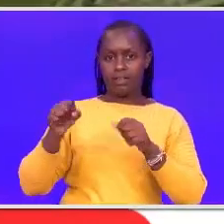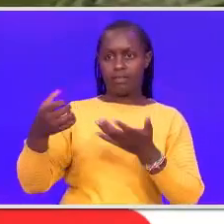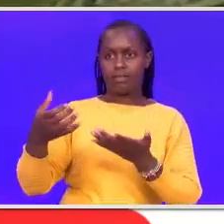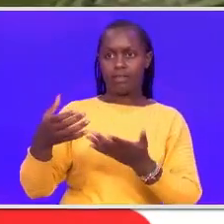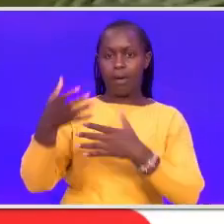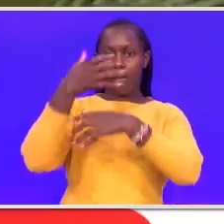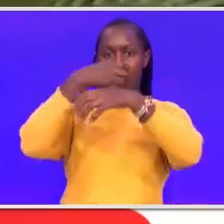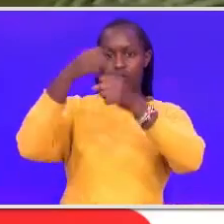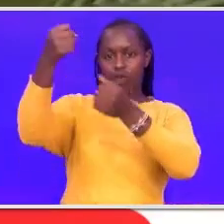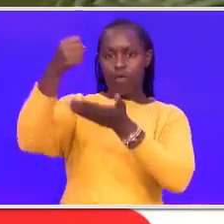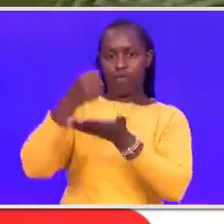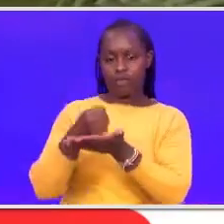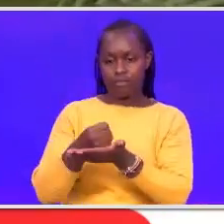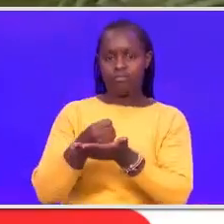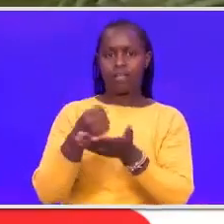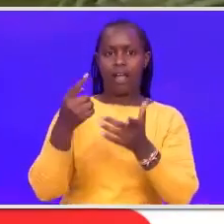it